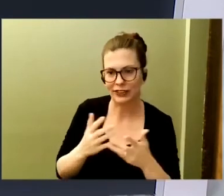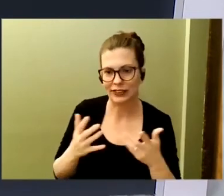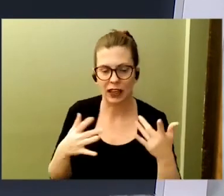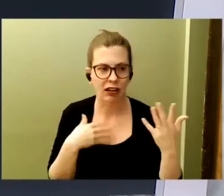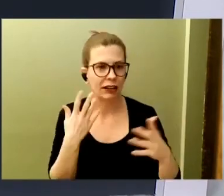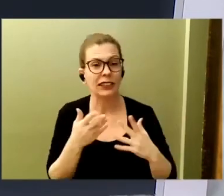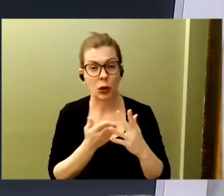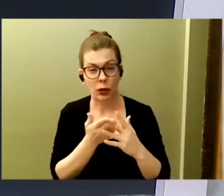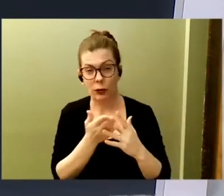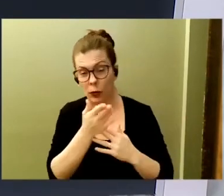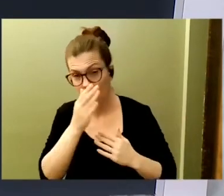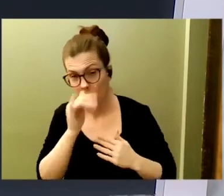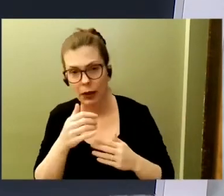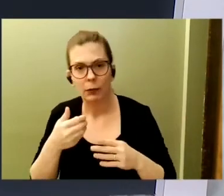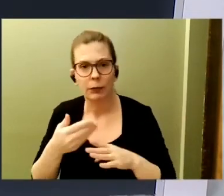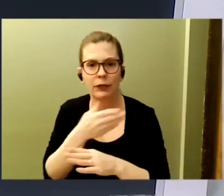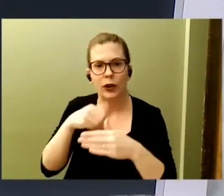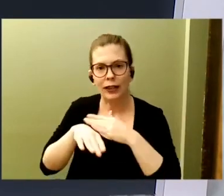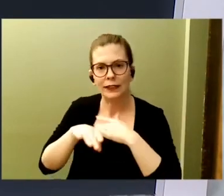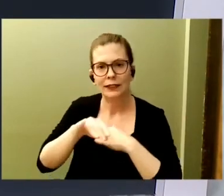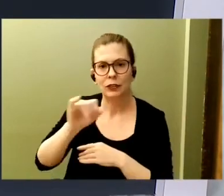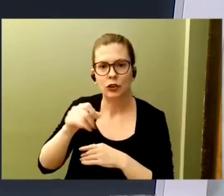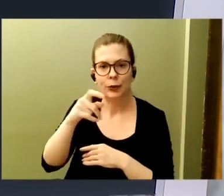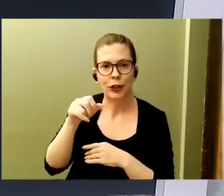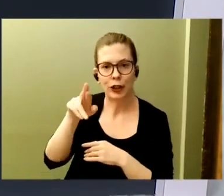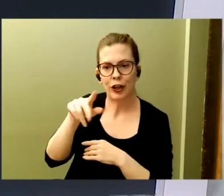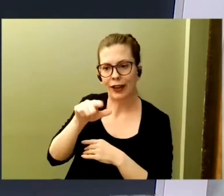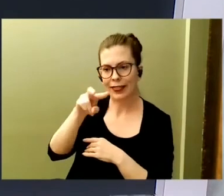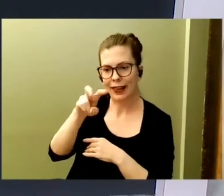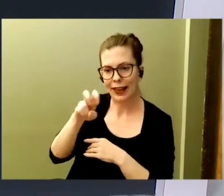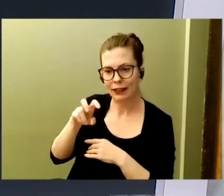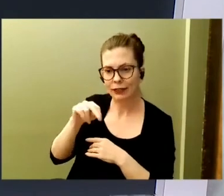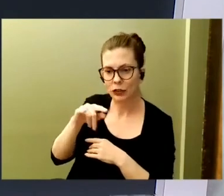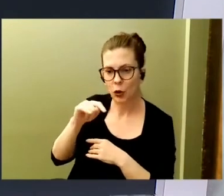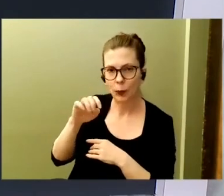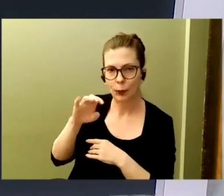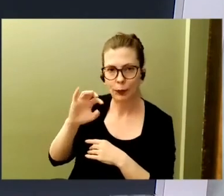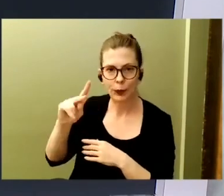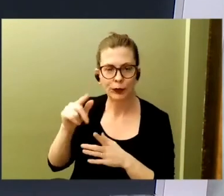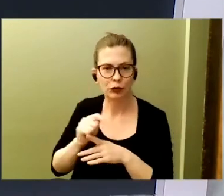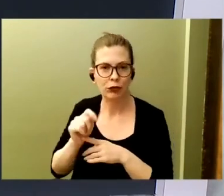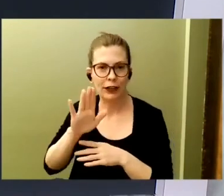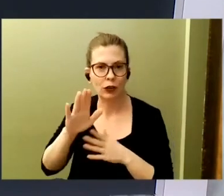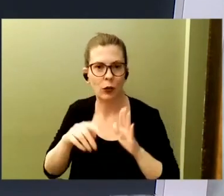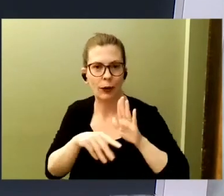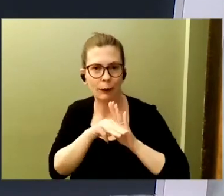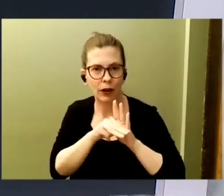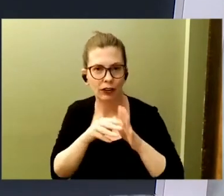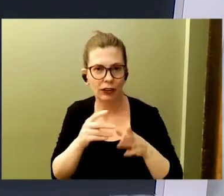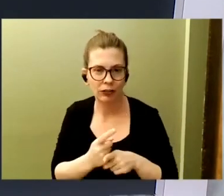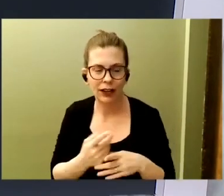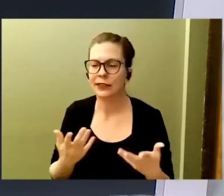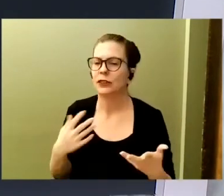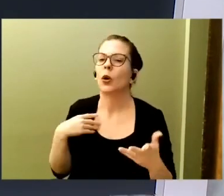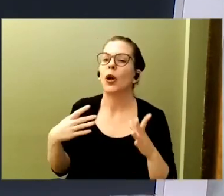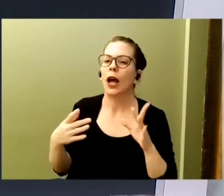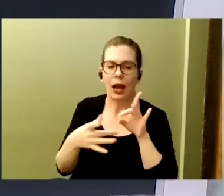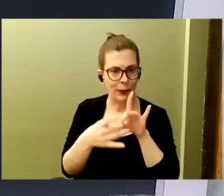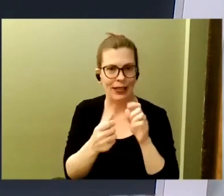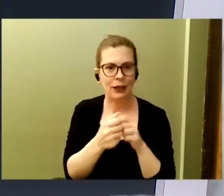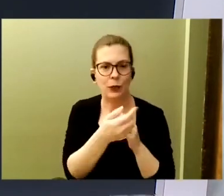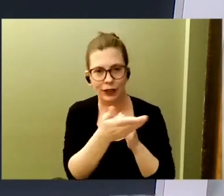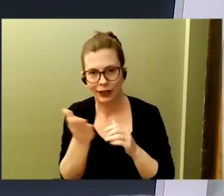accessing a Jupyter Lab notebook to train your model, right? And I relate to a lot of you who probably went through that